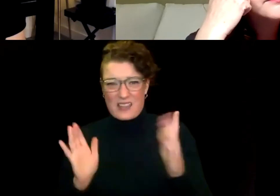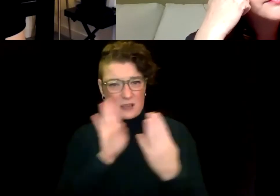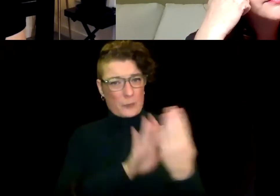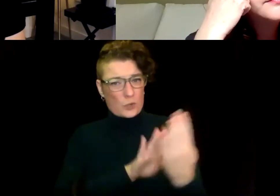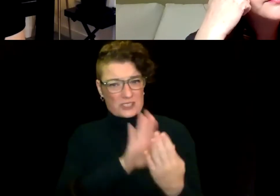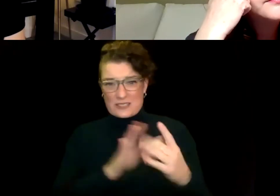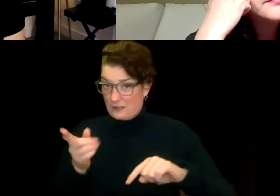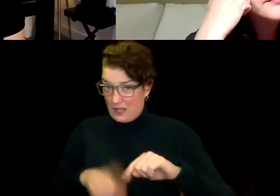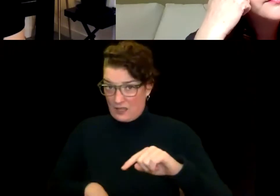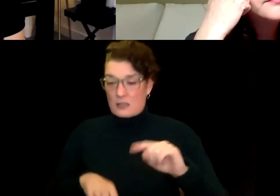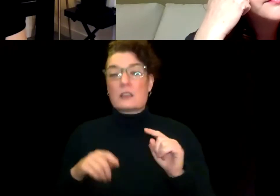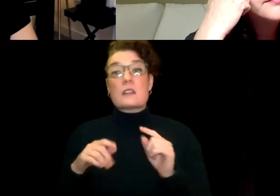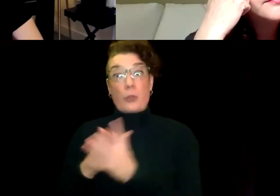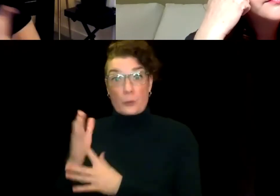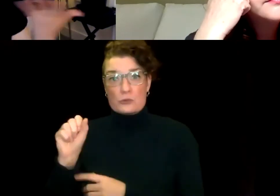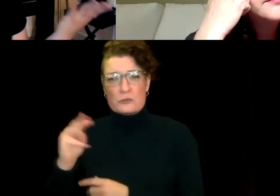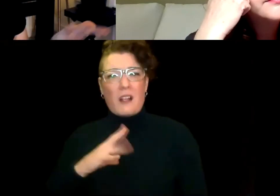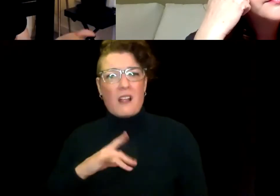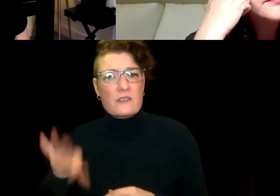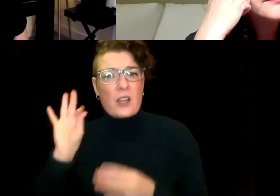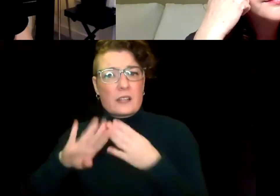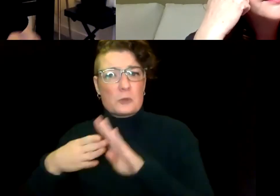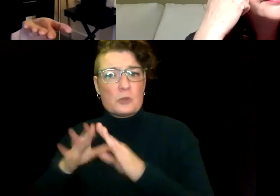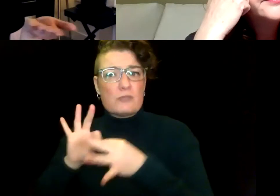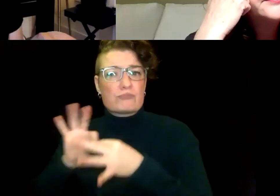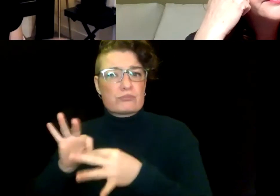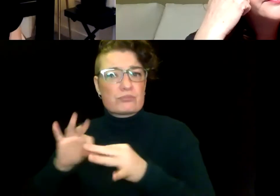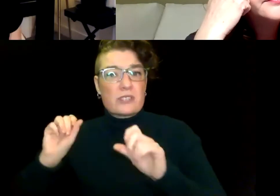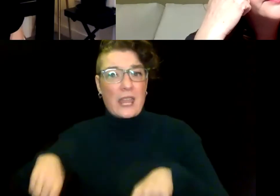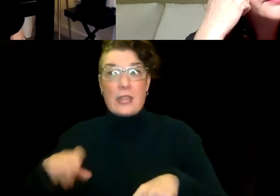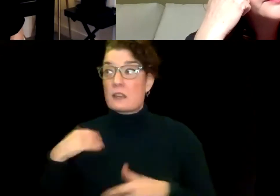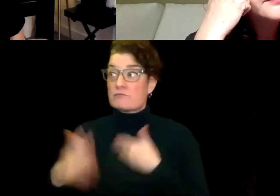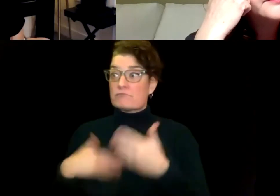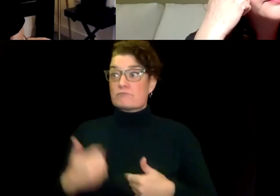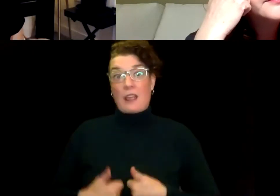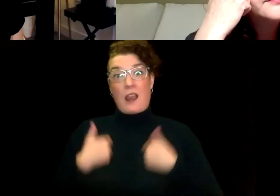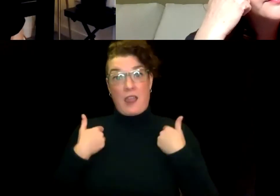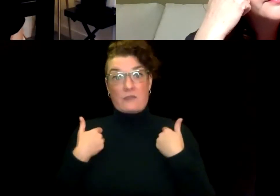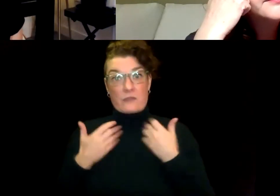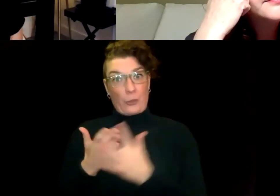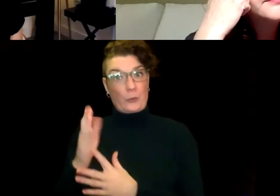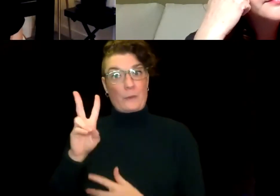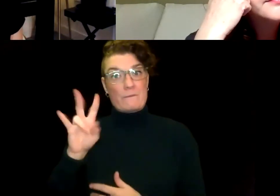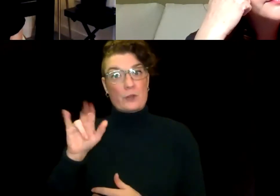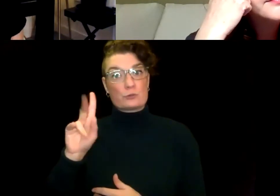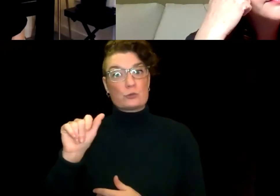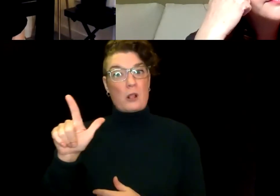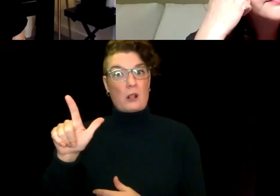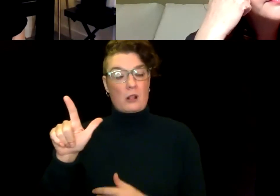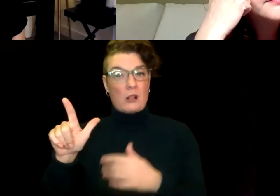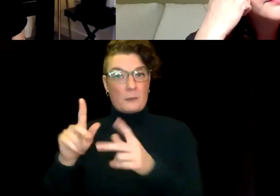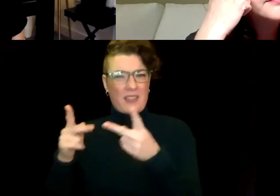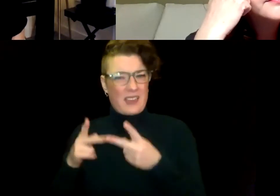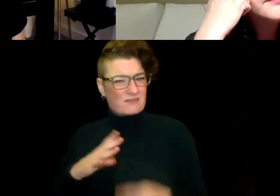community and to keep living their lives essentially in a virtual space. which is really important. And I also think